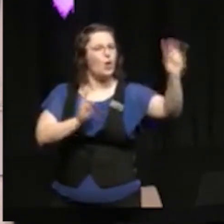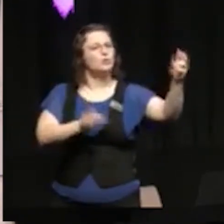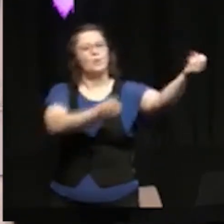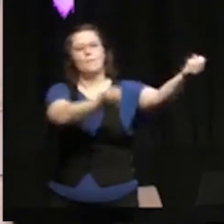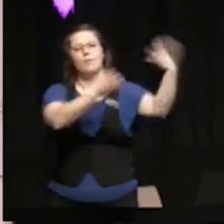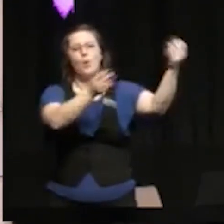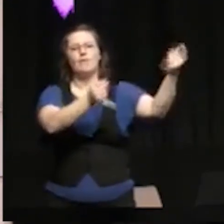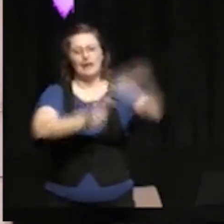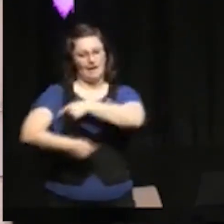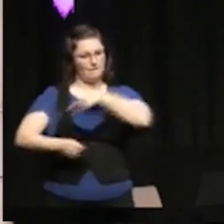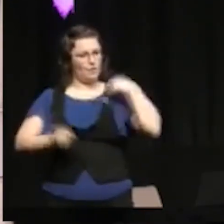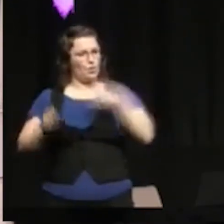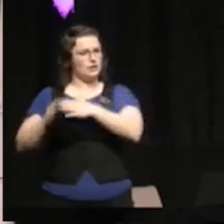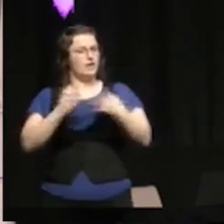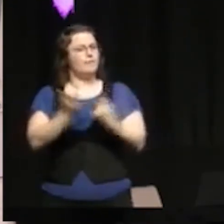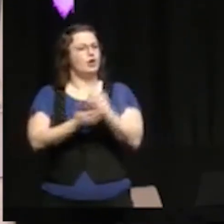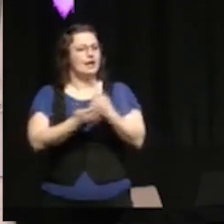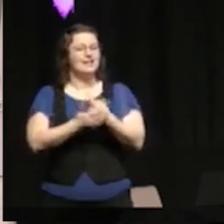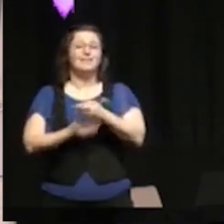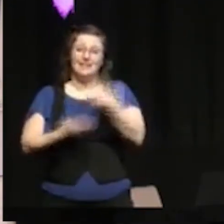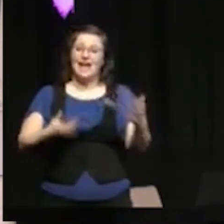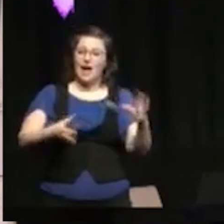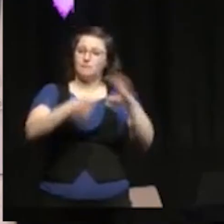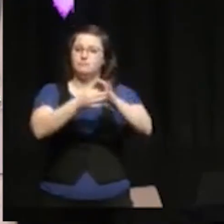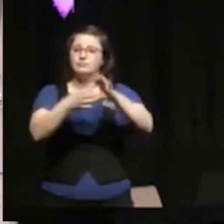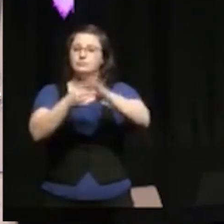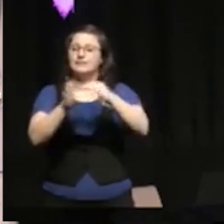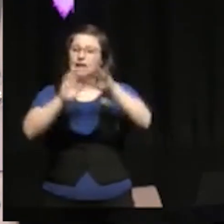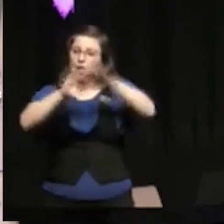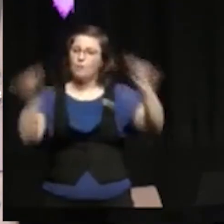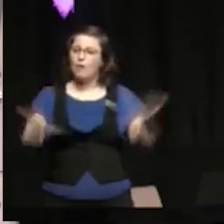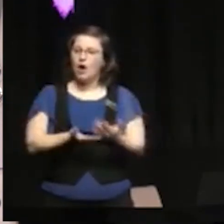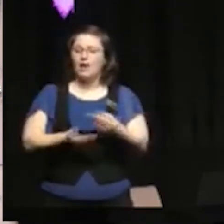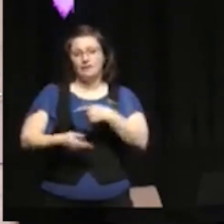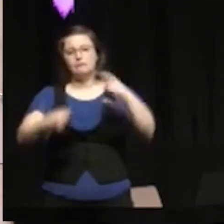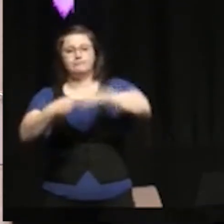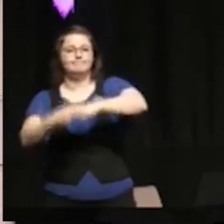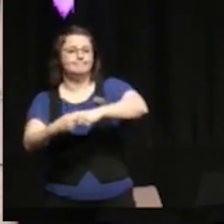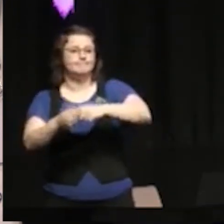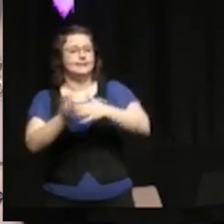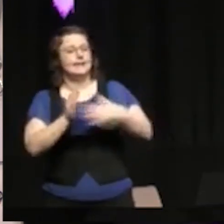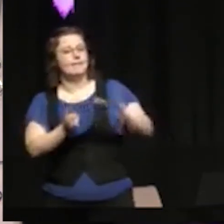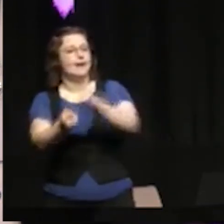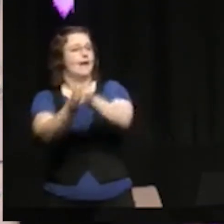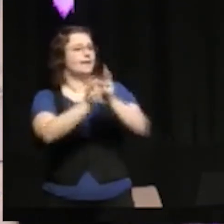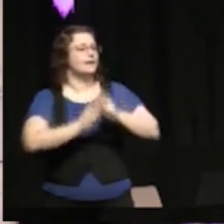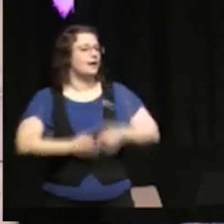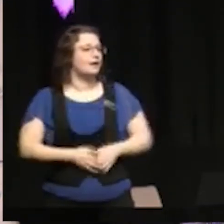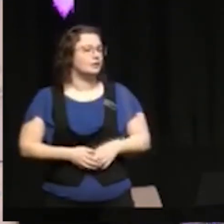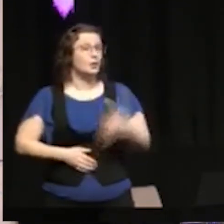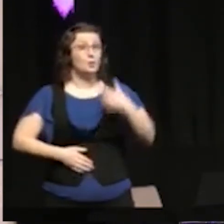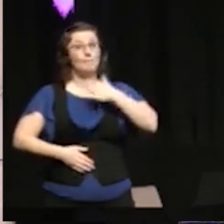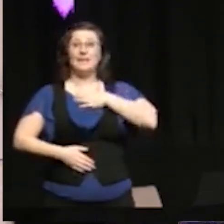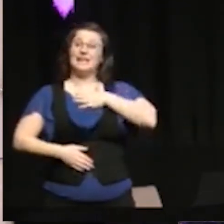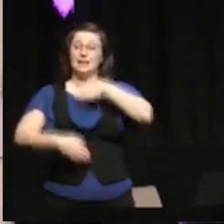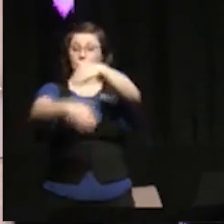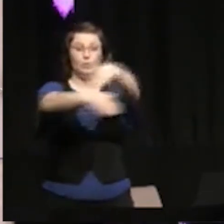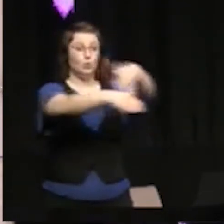things that happens far away abroad affects the opportunities in our city. We're part of a global